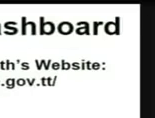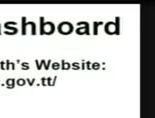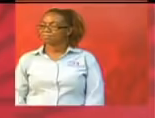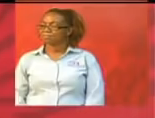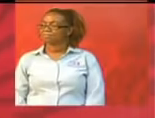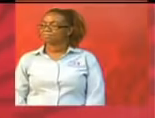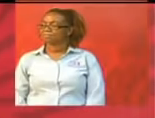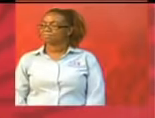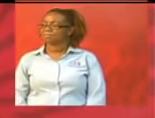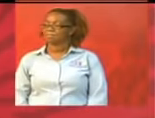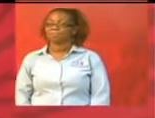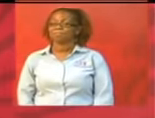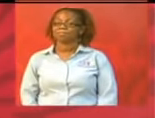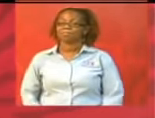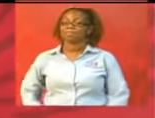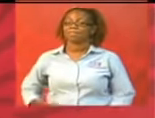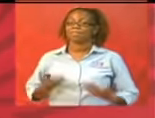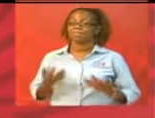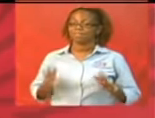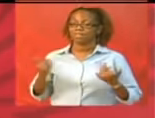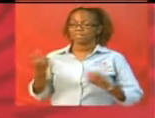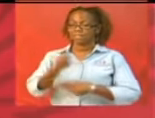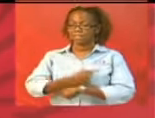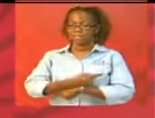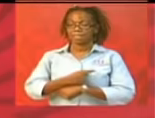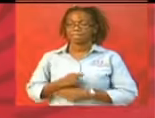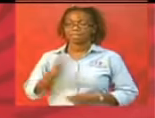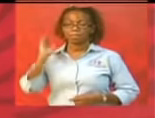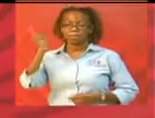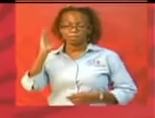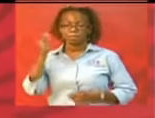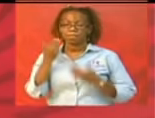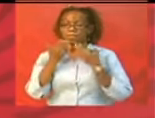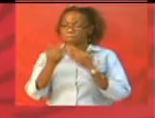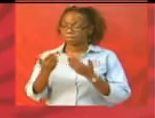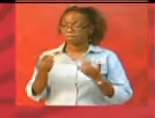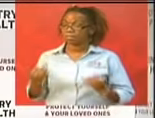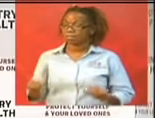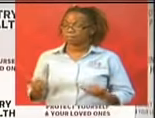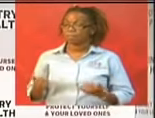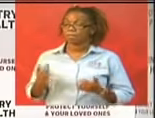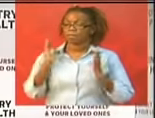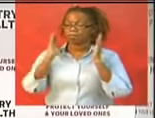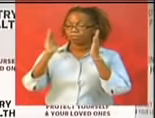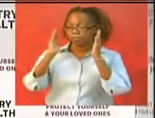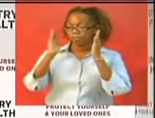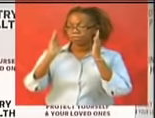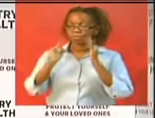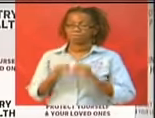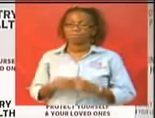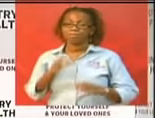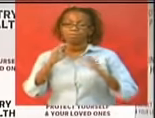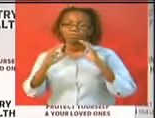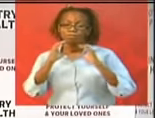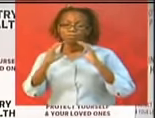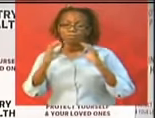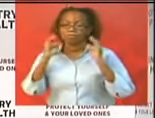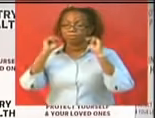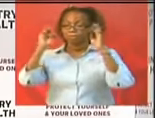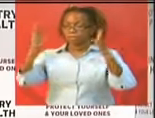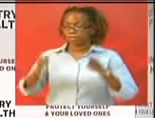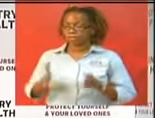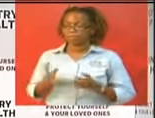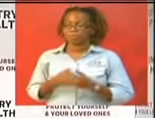me to the end of my presentation, so I say thank you very much, and I hand over to Mr. Alexander. Thank you very much, Mr. Siram Singh.